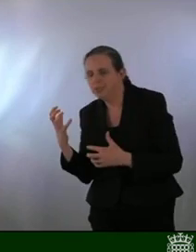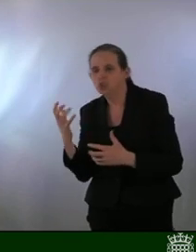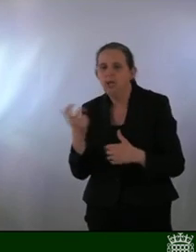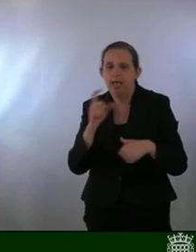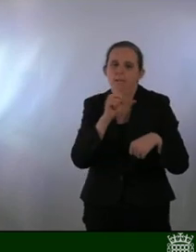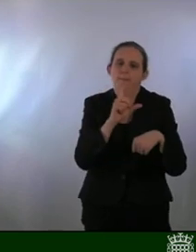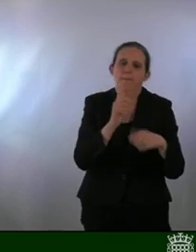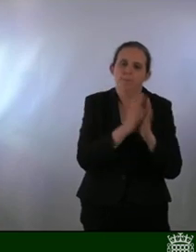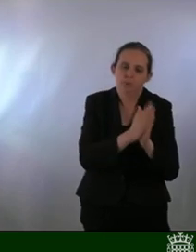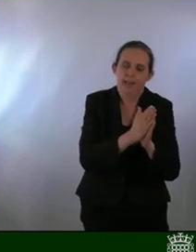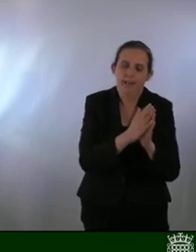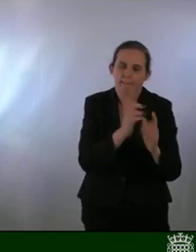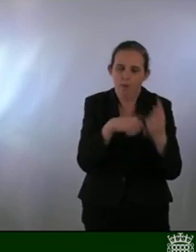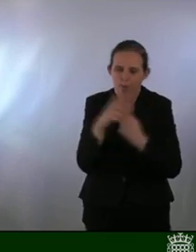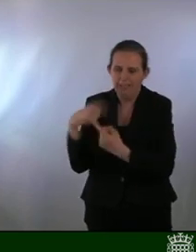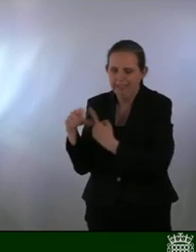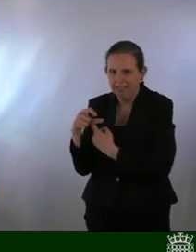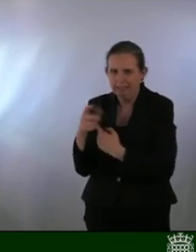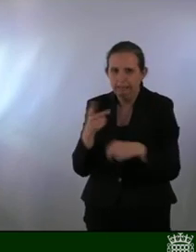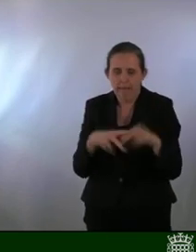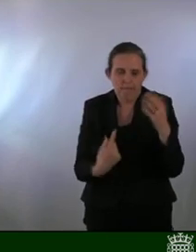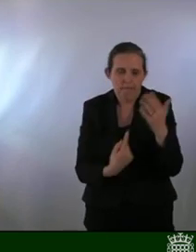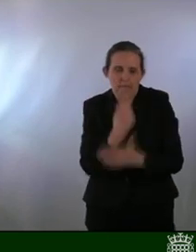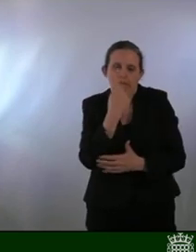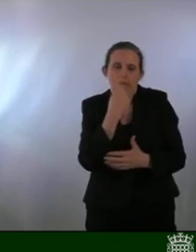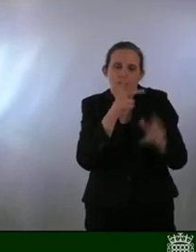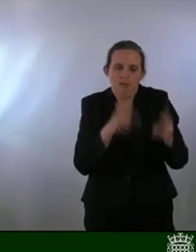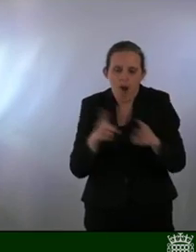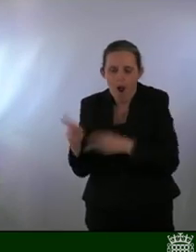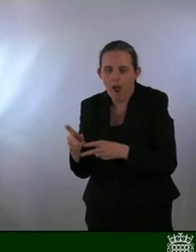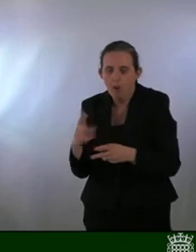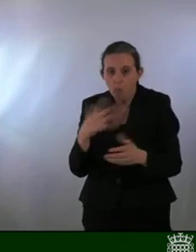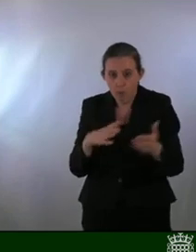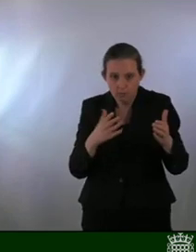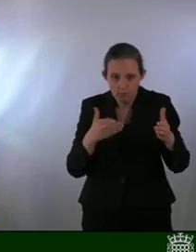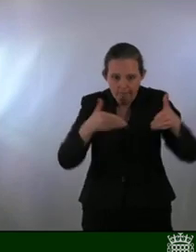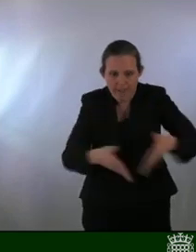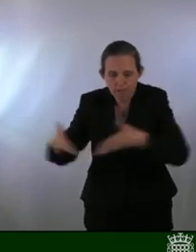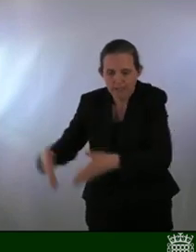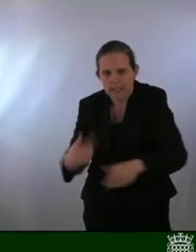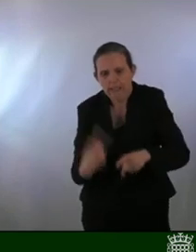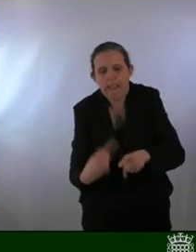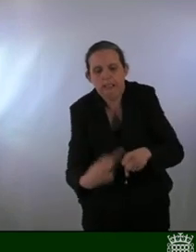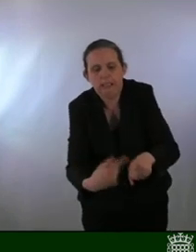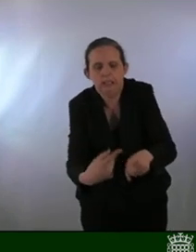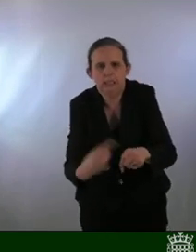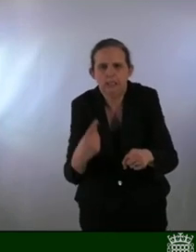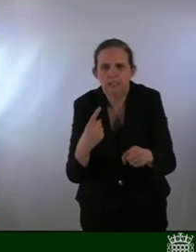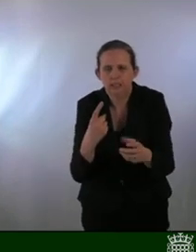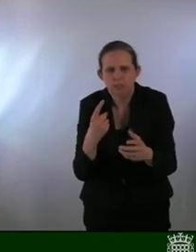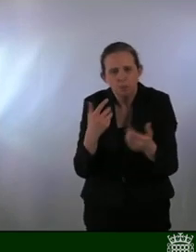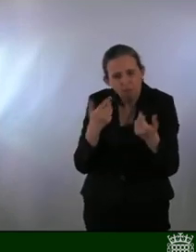to bury as soon as somebody dies. Now, given that we might sadly lose people to this virus, what conversations has the Minister had with